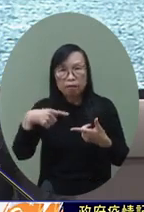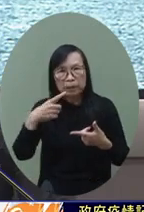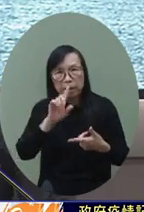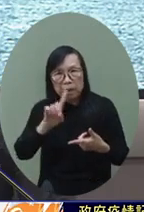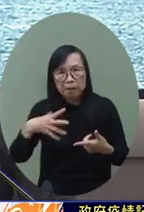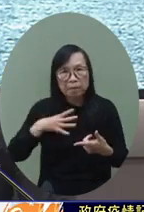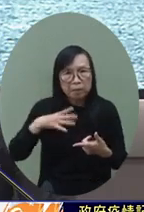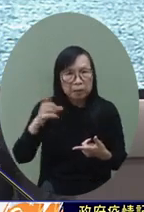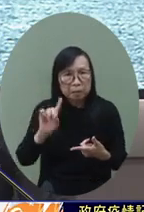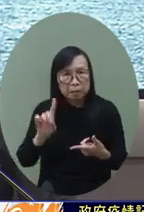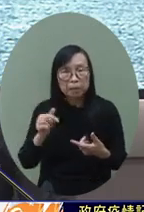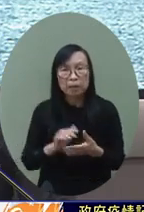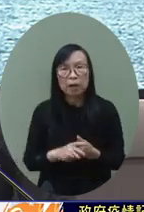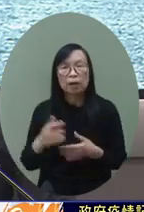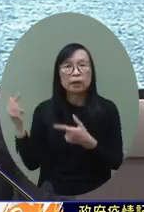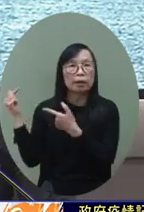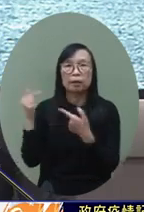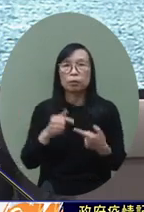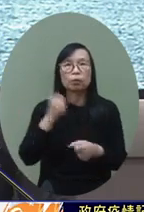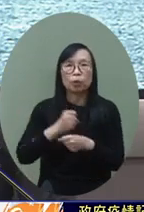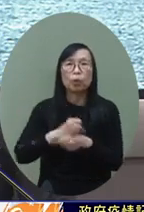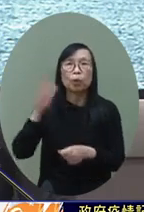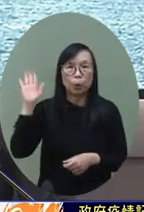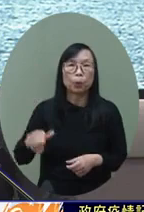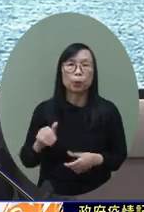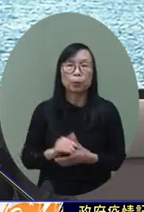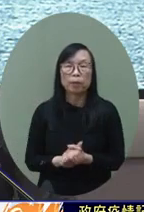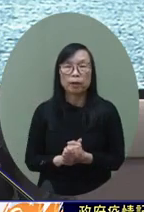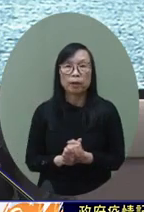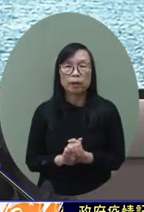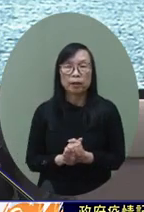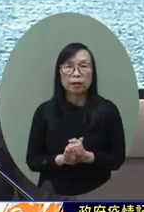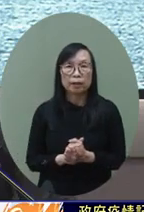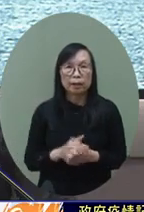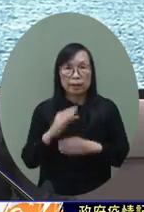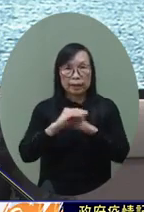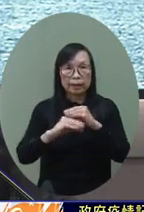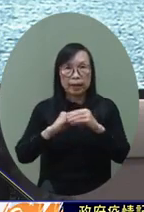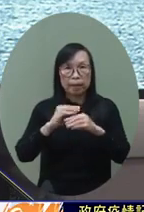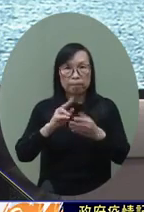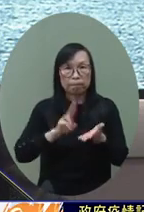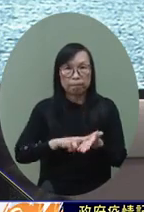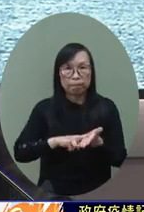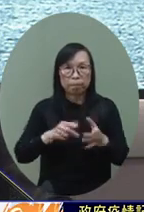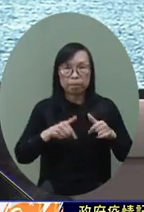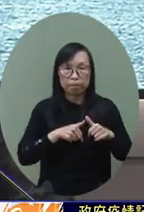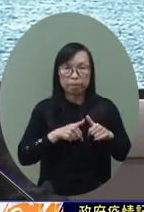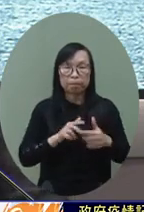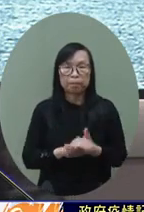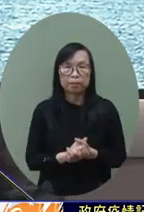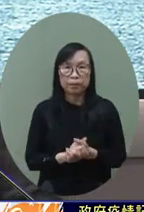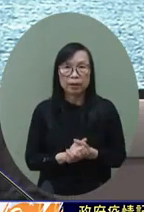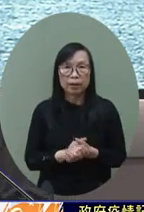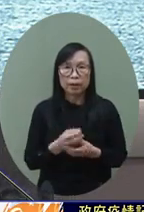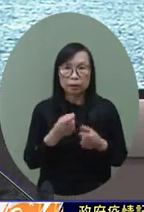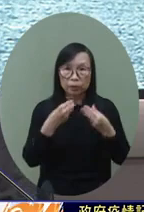process. Confidence has to be built up through education and continuous information sharing because it has